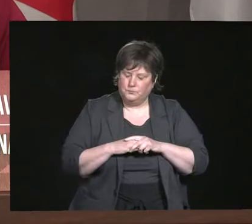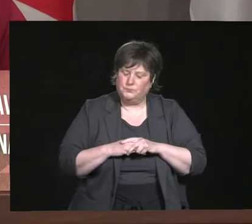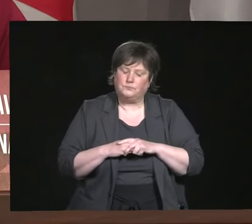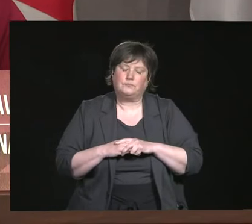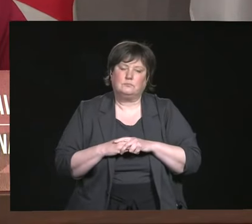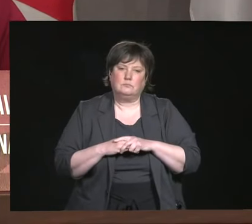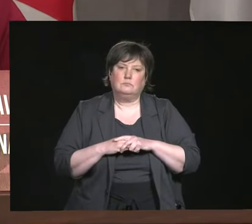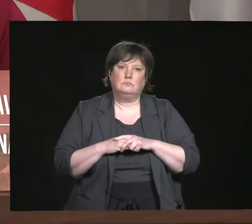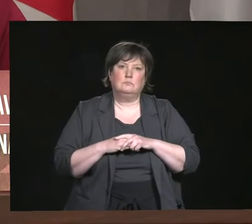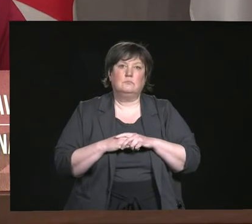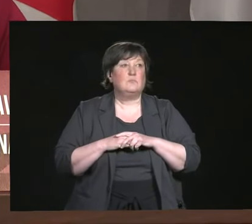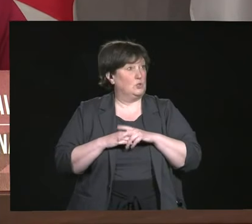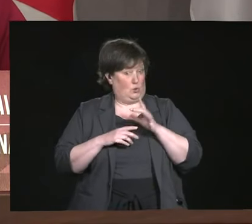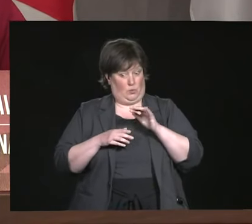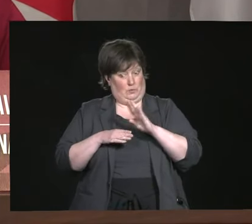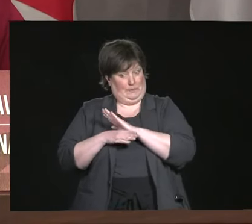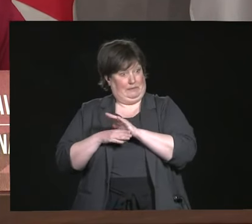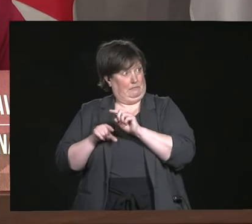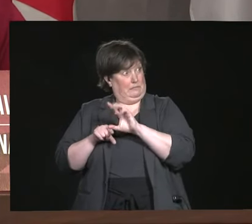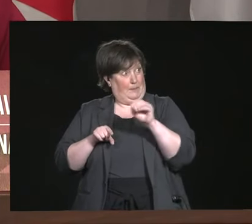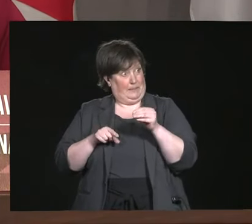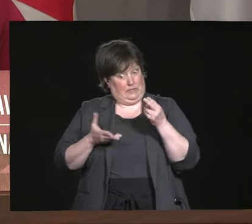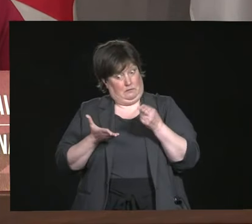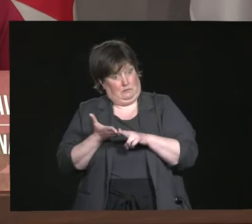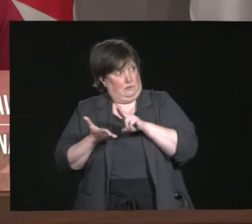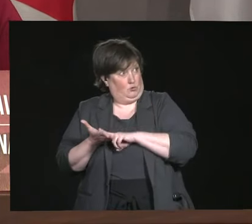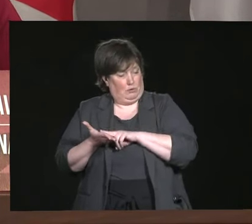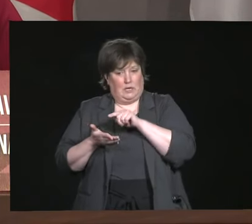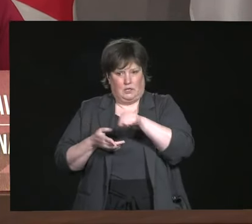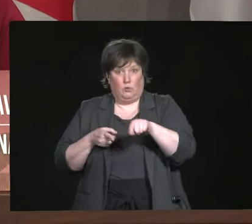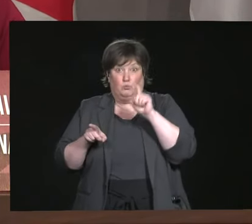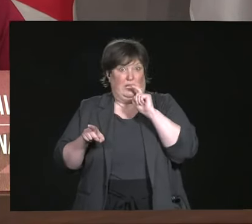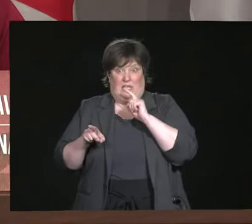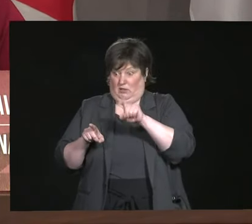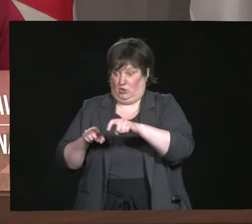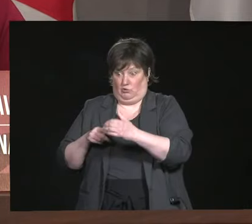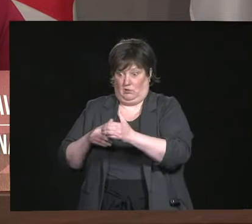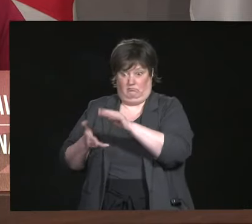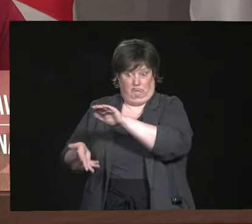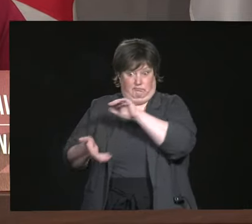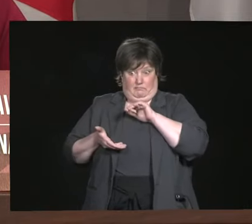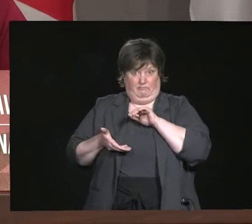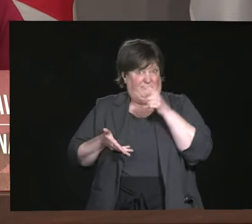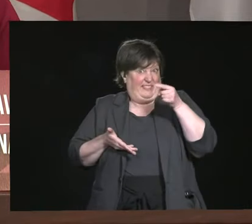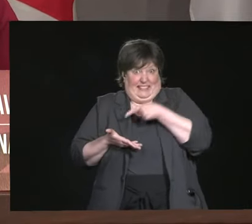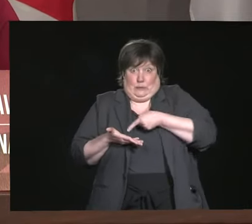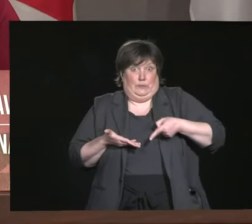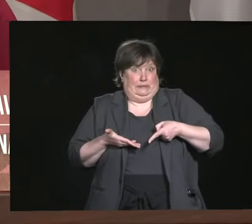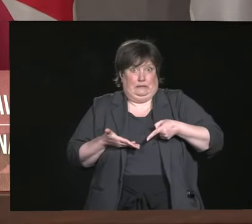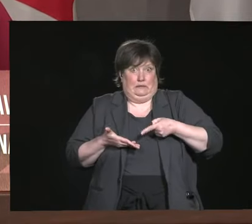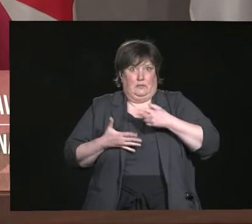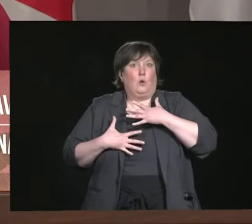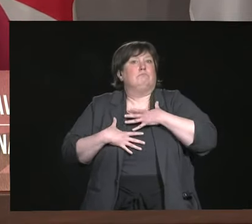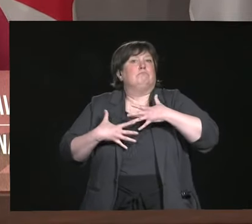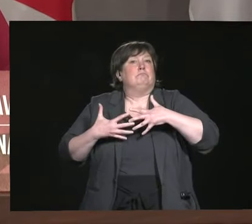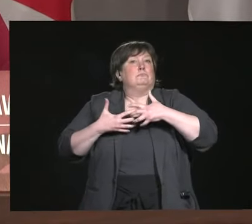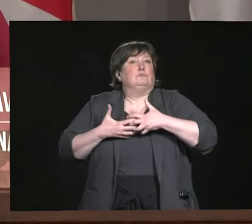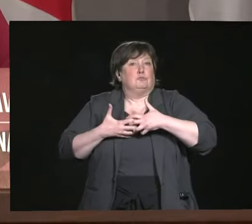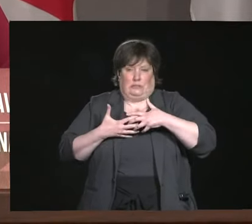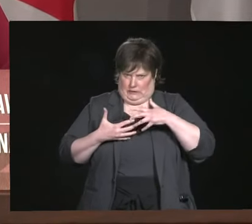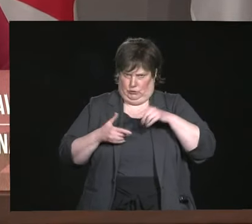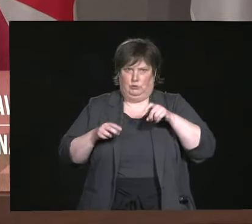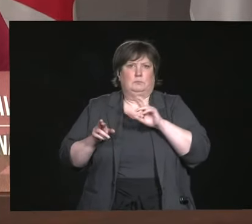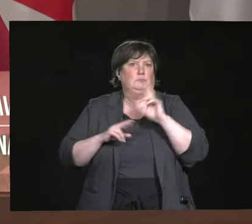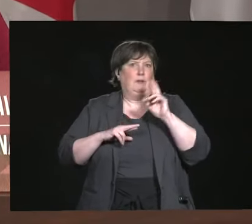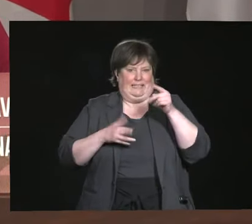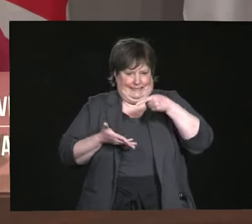are expecting supplies this week, actually, ventilators in particular. And I will turn it over to Nav, who can